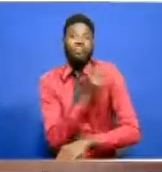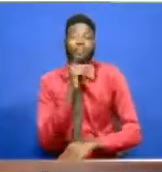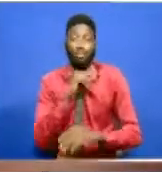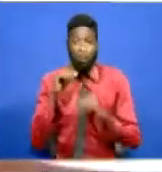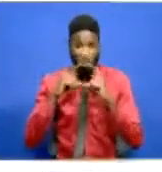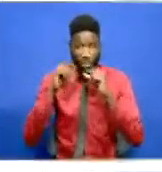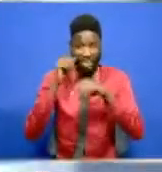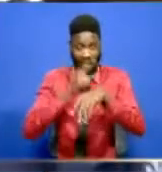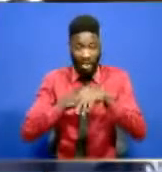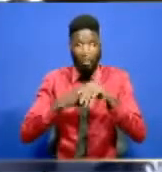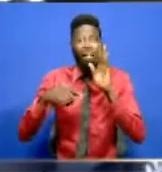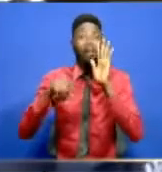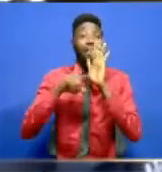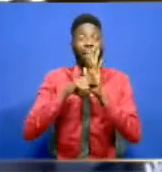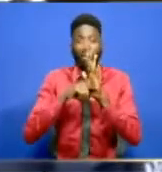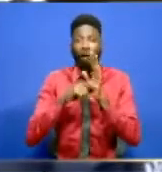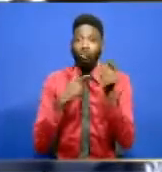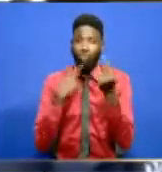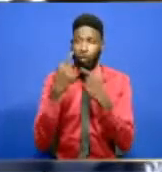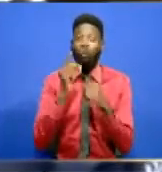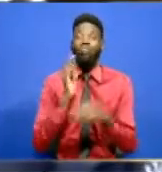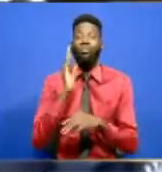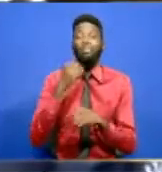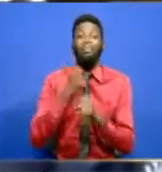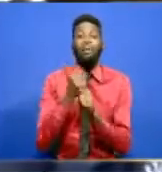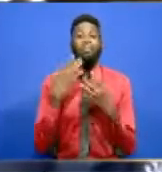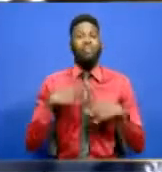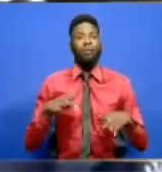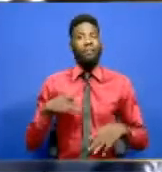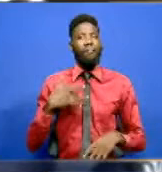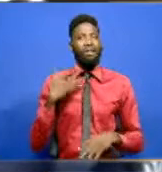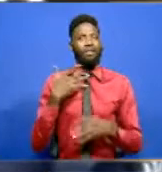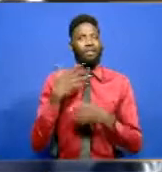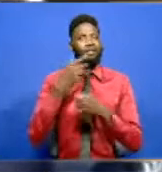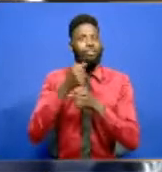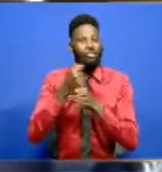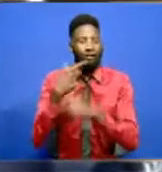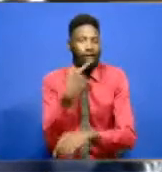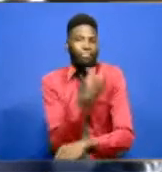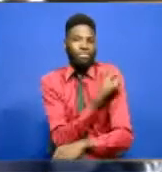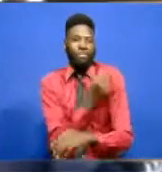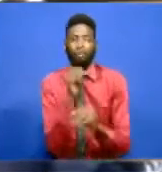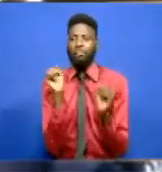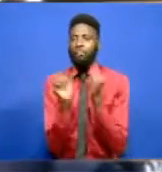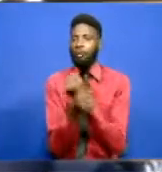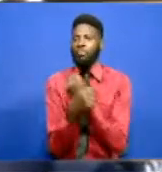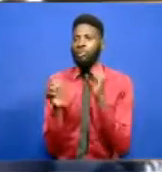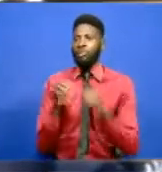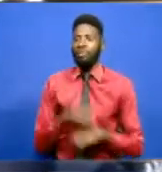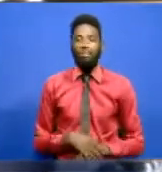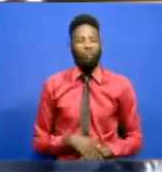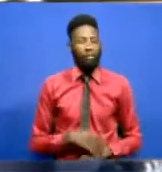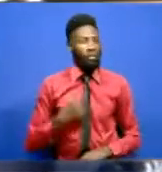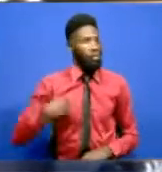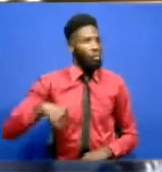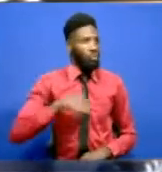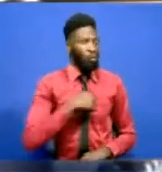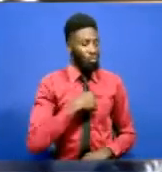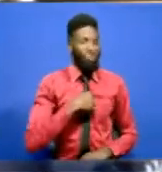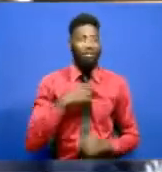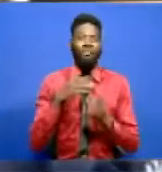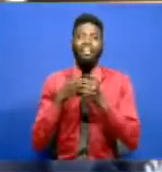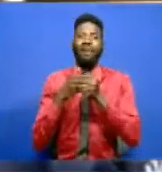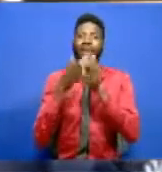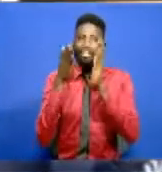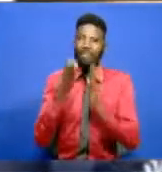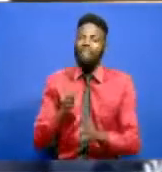in the jab. We Rindas should be among the first, so that there is nothing to fear, you